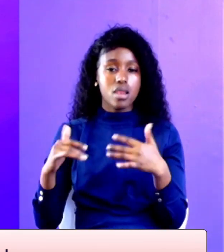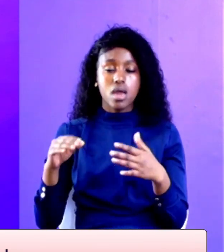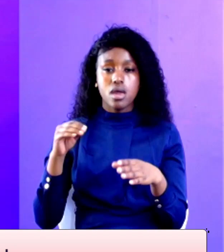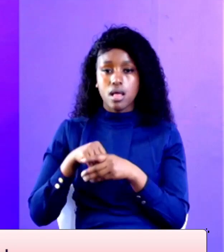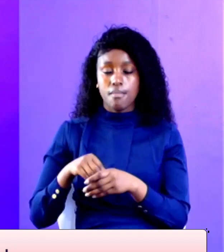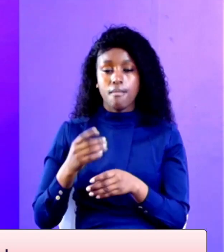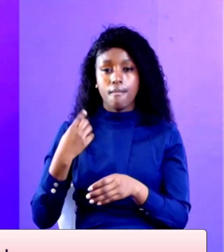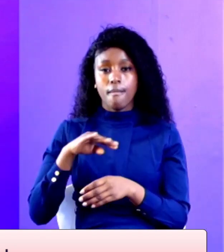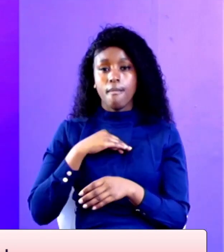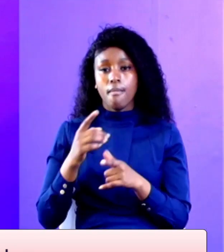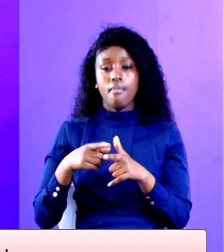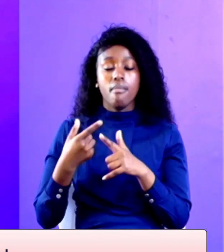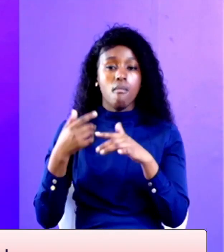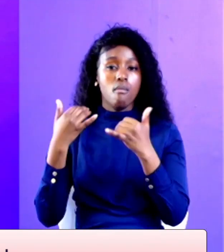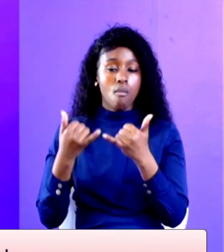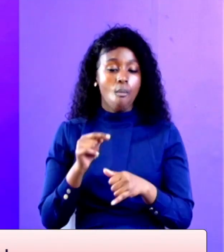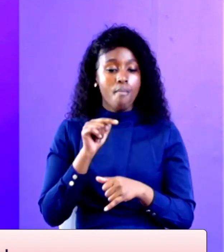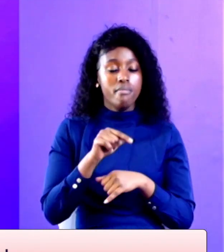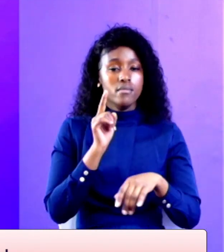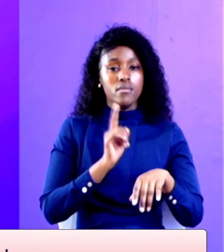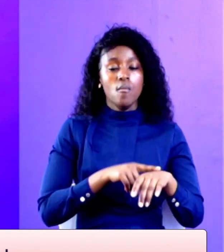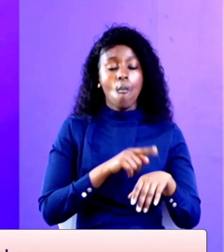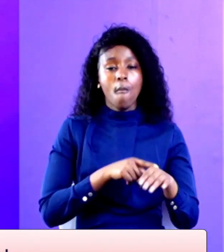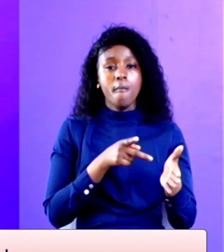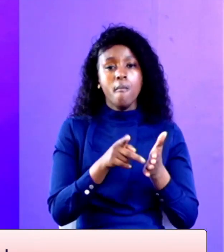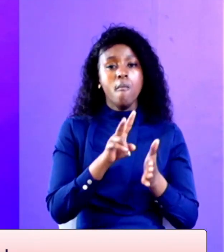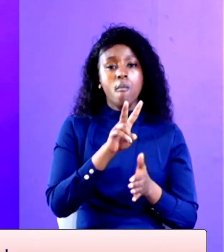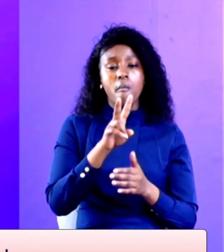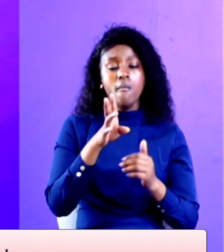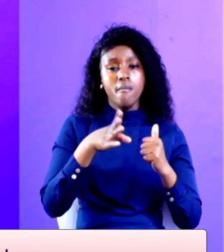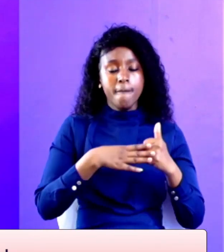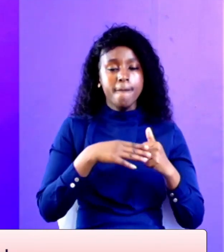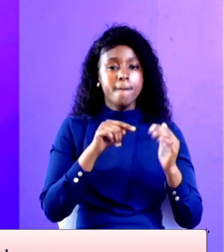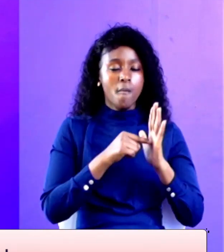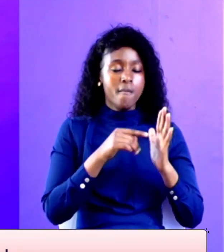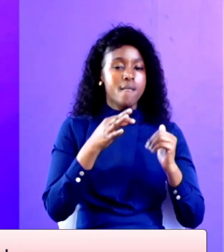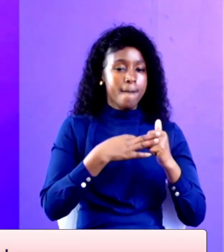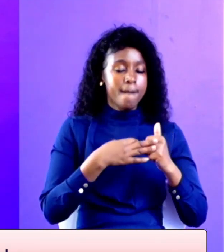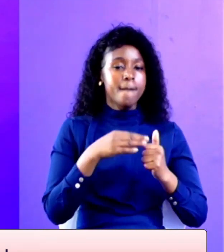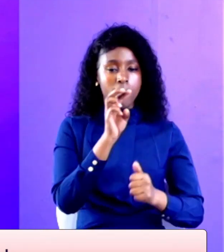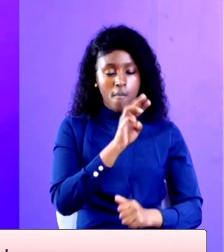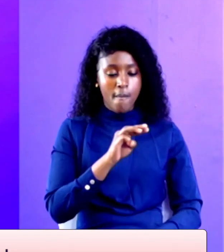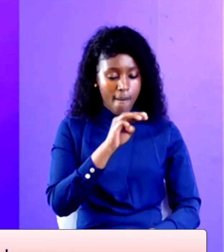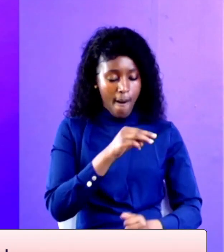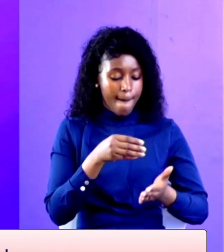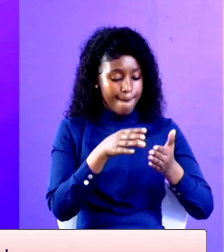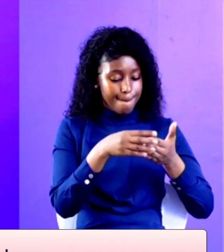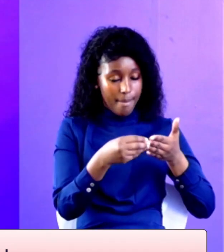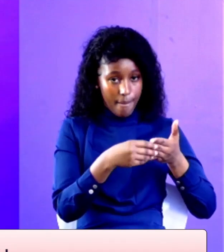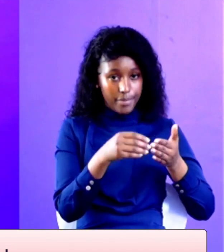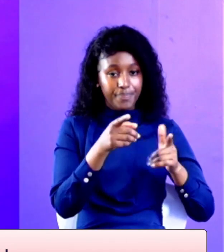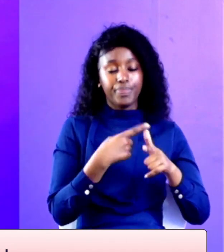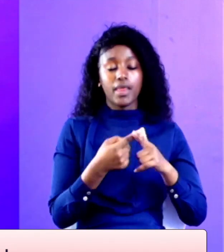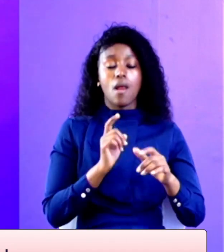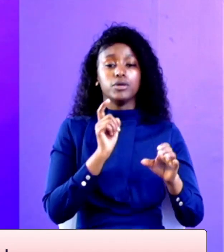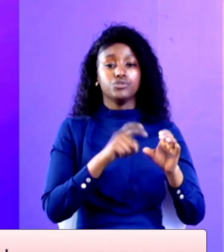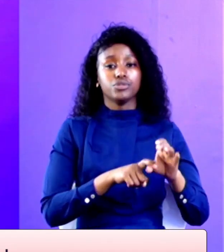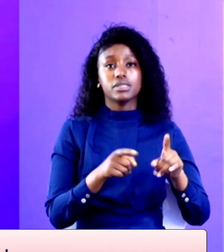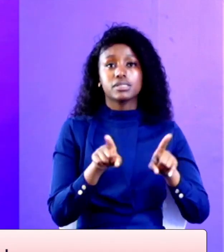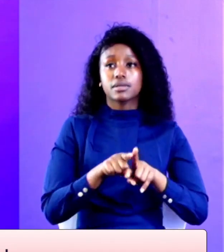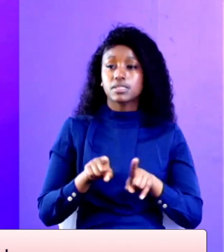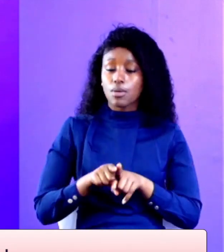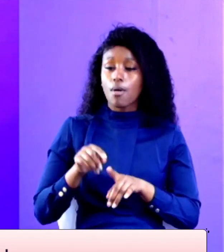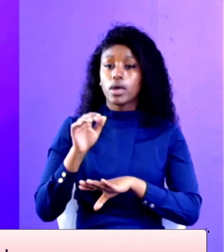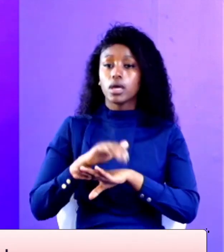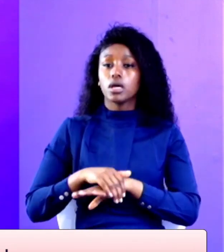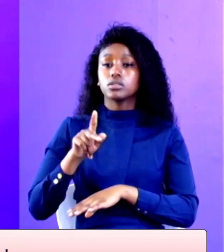Now this season, Tottenham paid £29.8 million to get him. Then they also have Mohamed